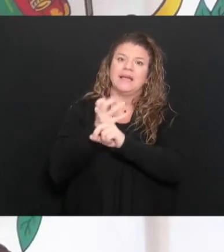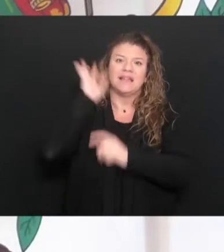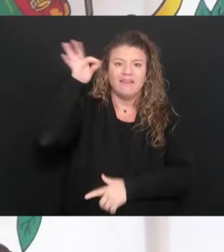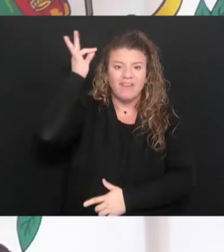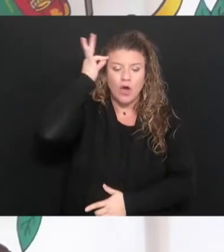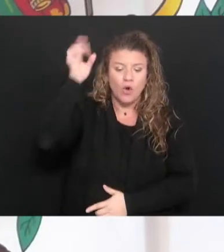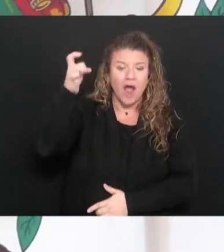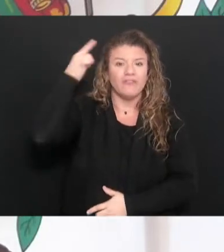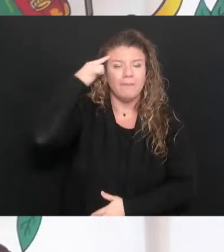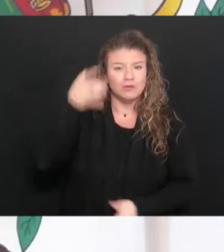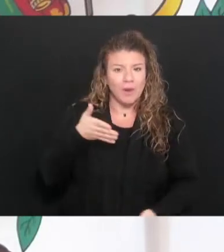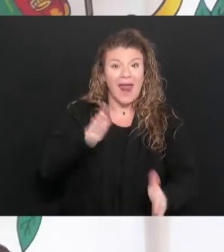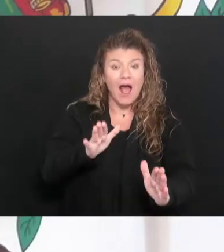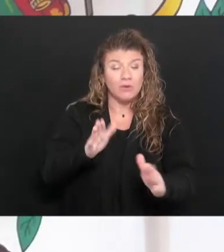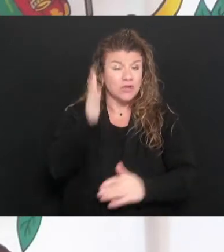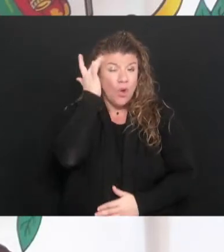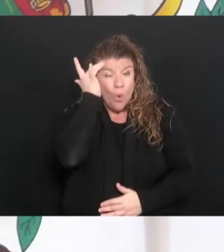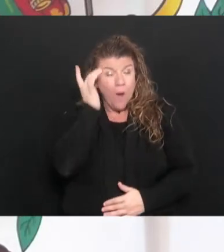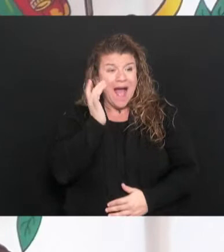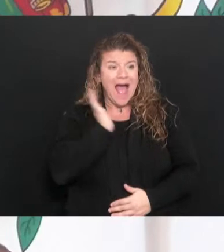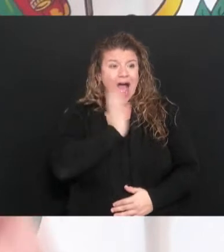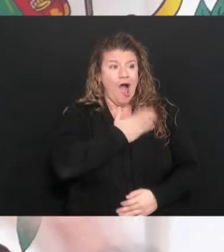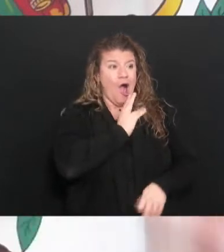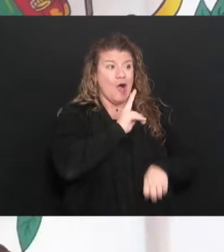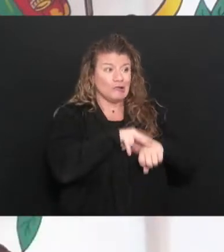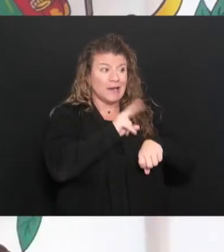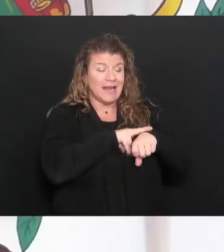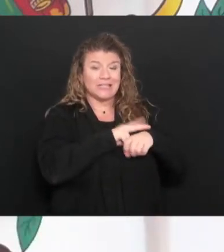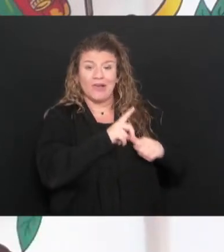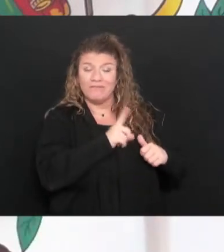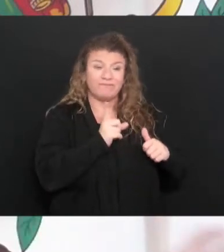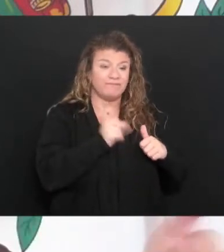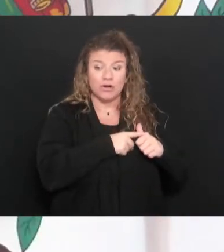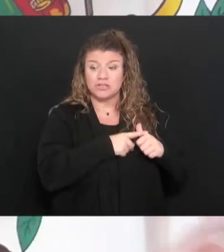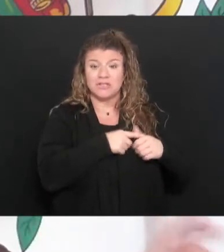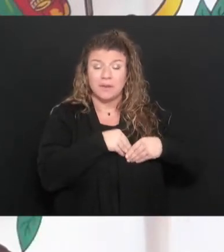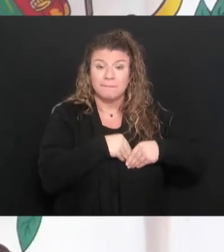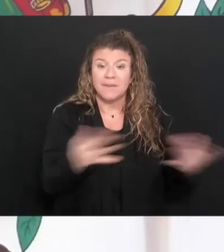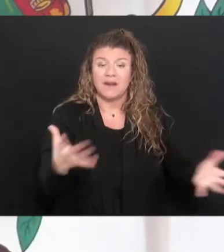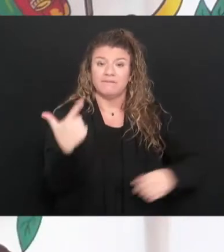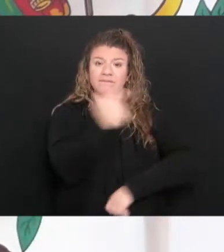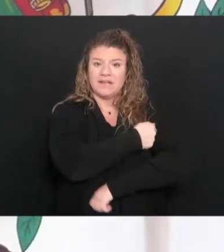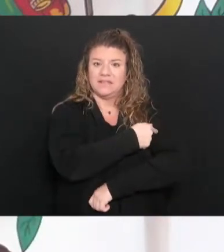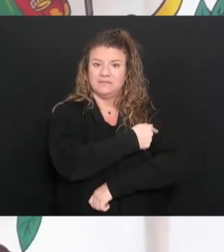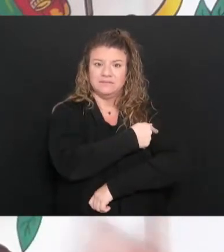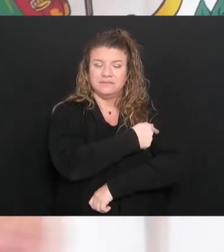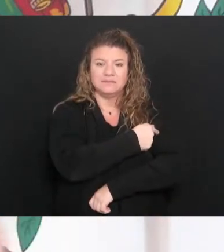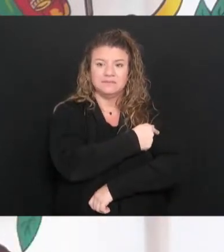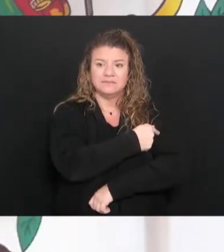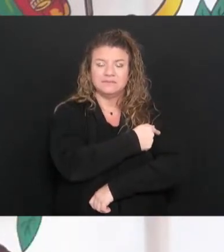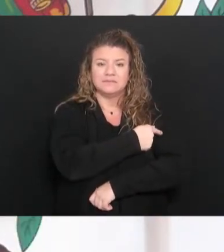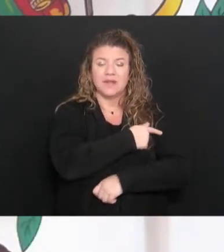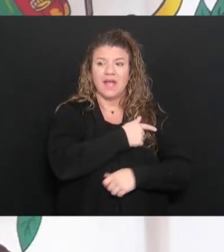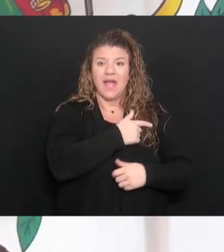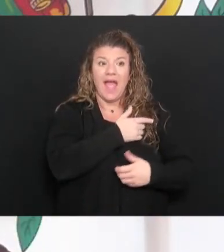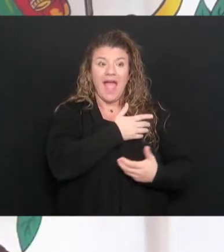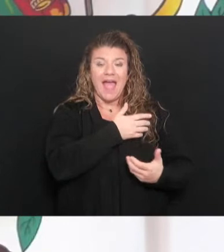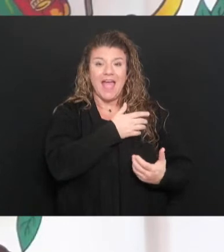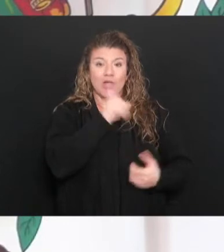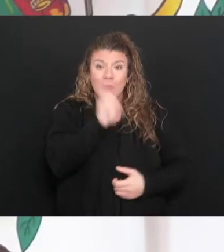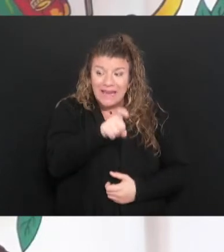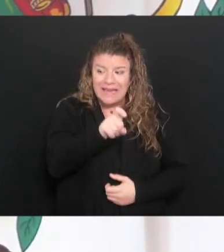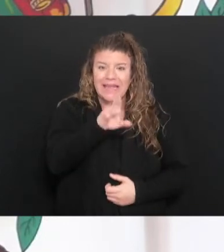move because we were the first in the nation in getting the vaccines in people's arms. And people needed those